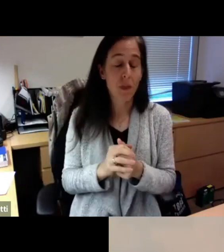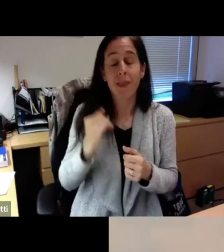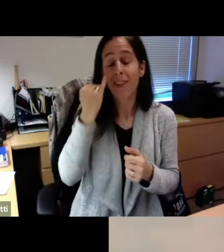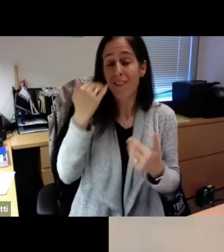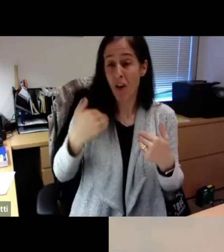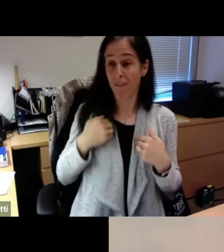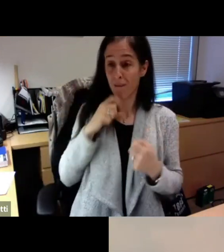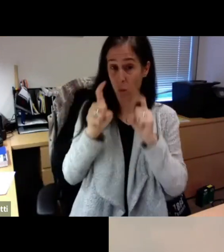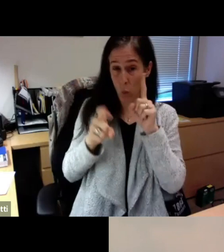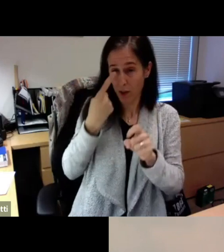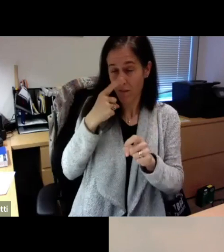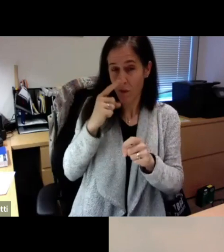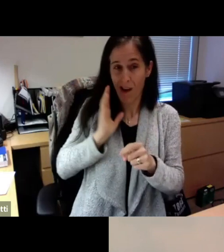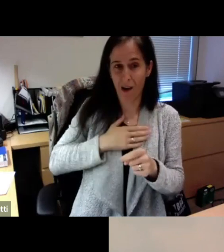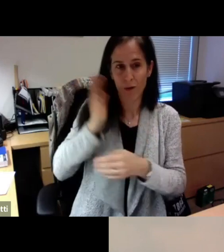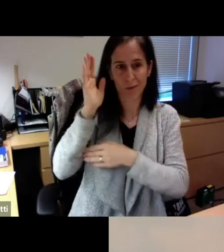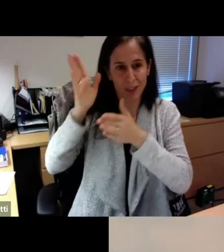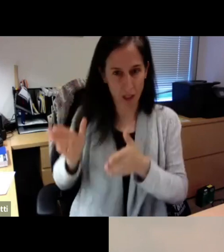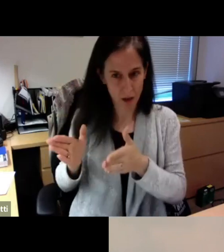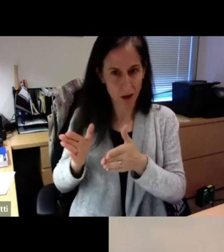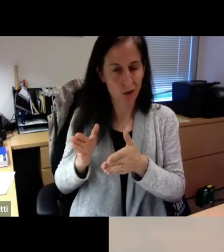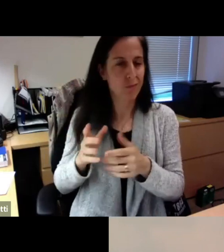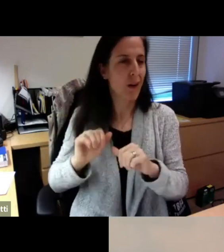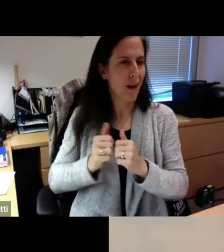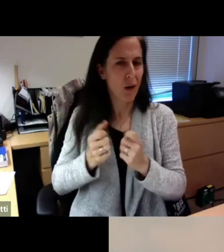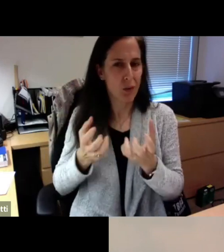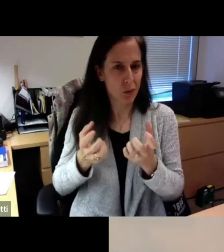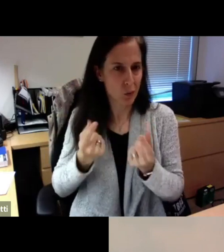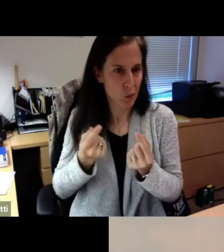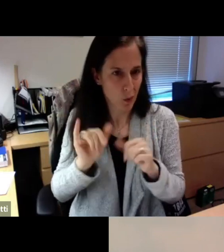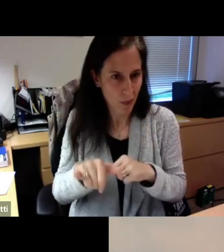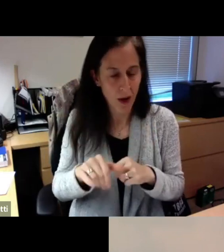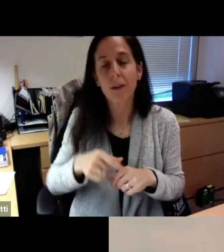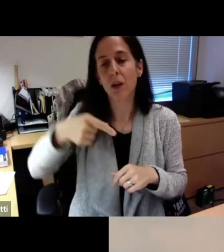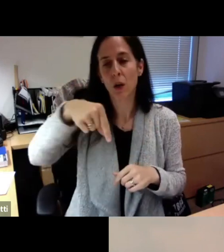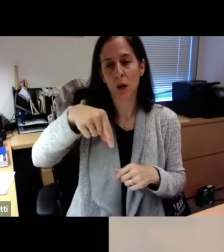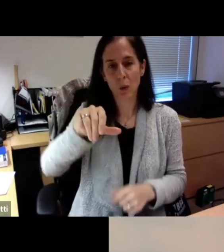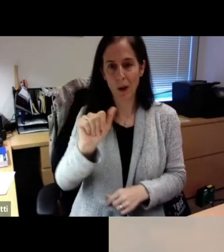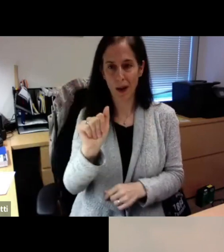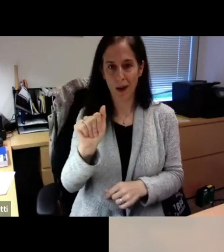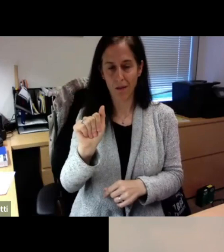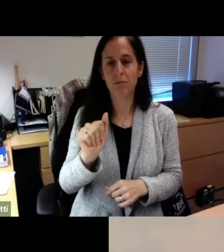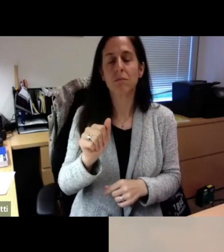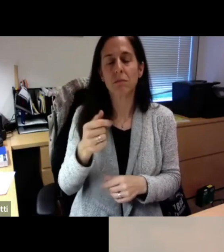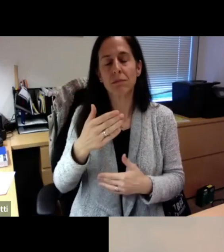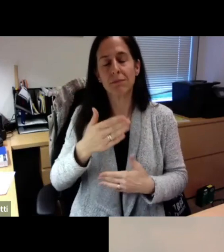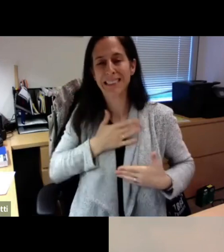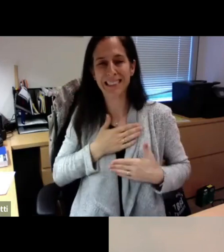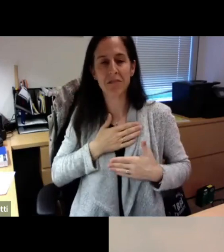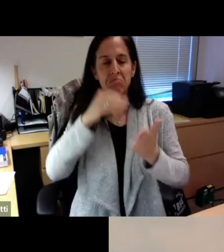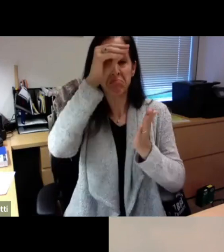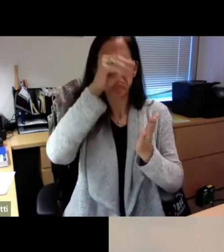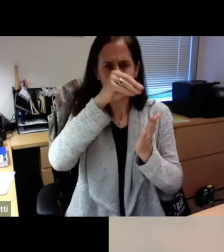audio or the webinar, technology difficulties can be shared through the chat box. If you have any questions